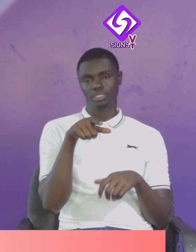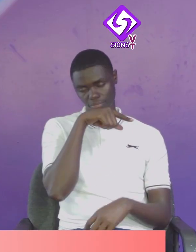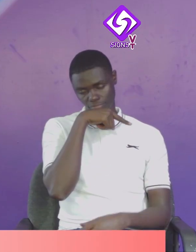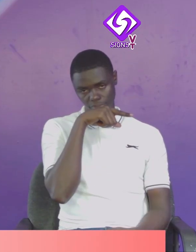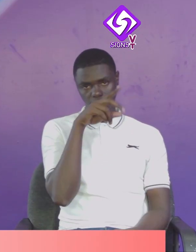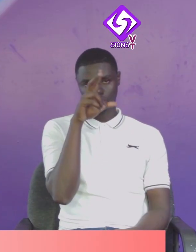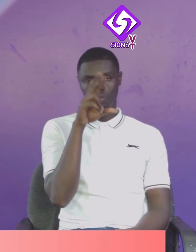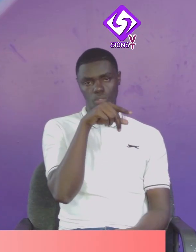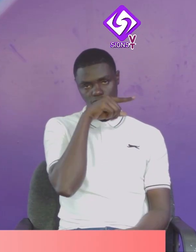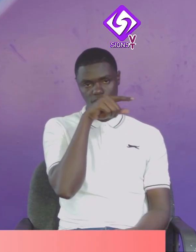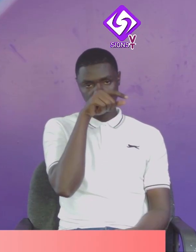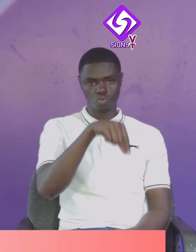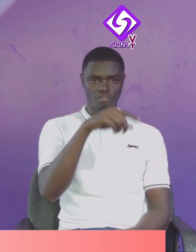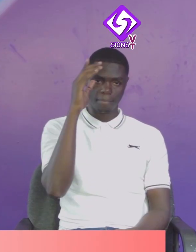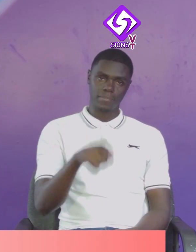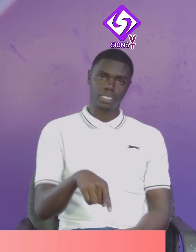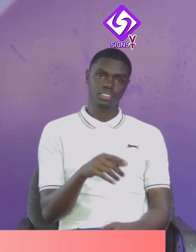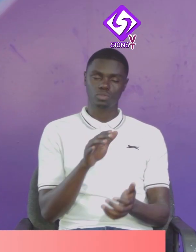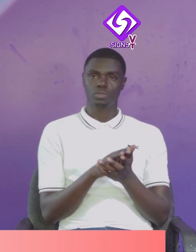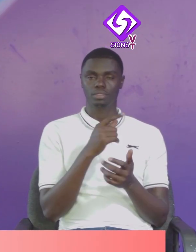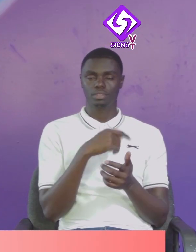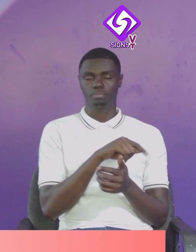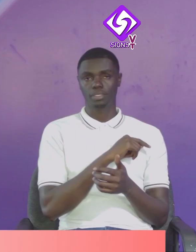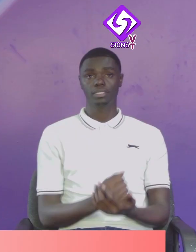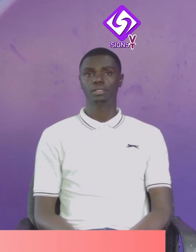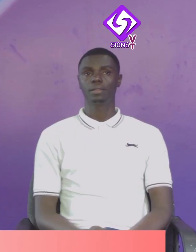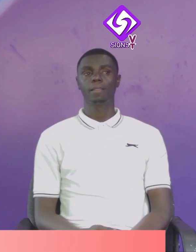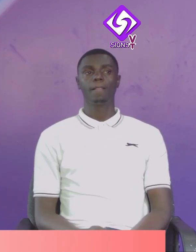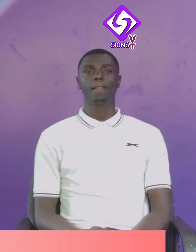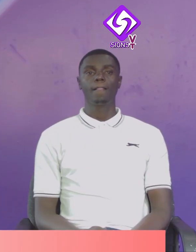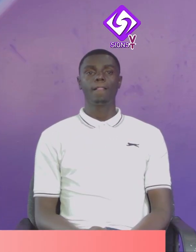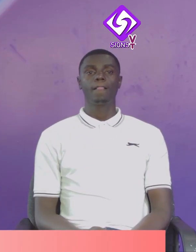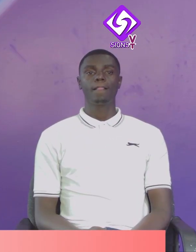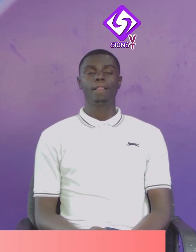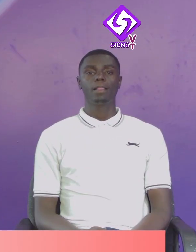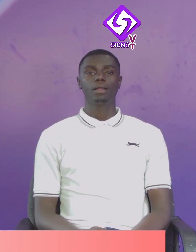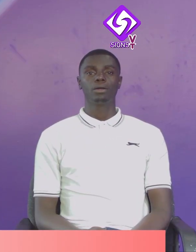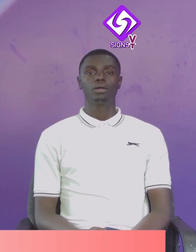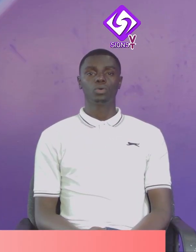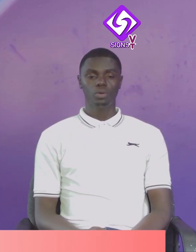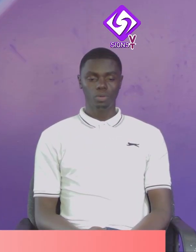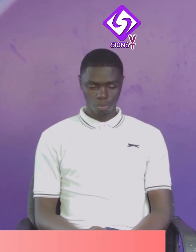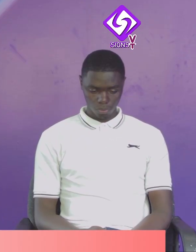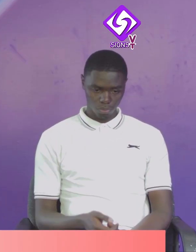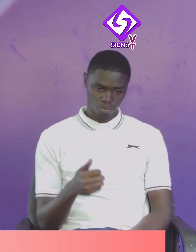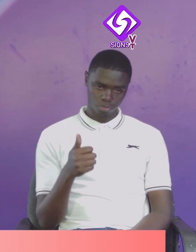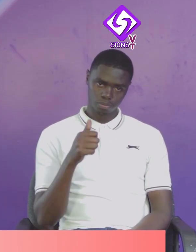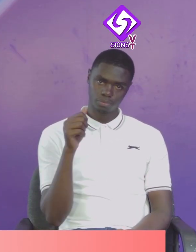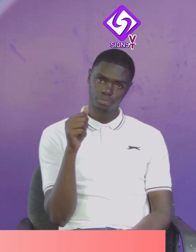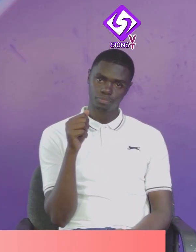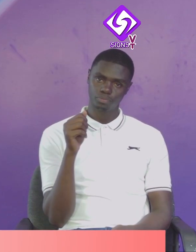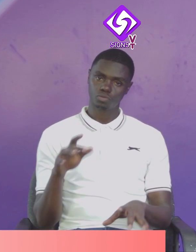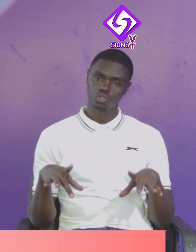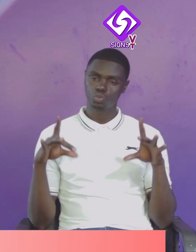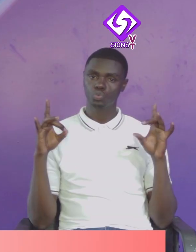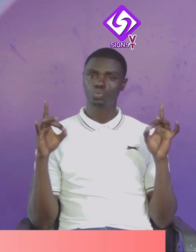Turkey has to qualify alongside Spain. All right, another mouth-watering clash later on will be Switzerland playing against Sweden. Now, this is